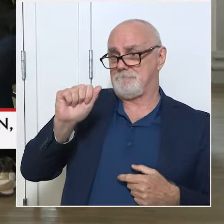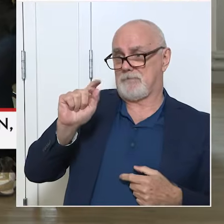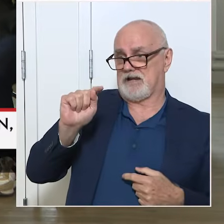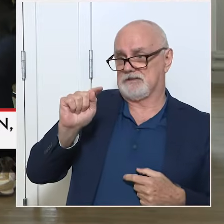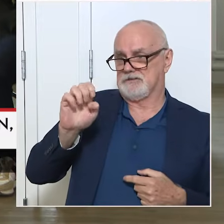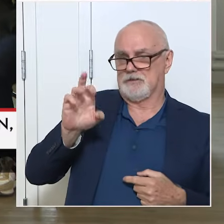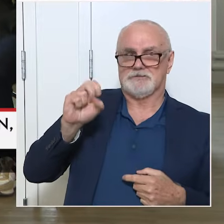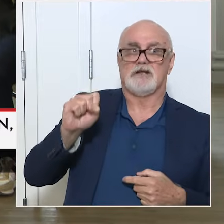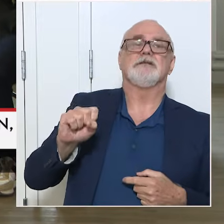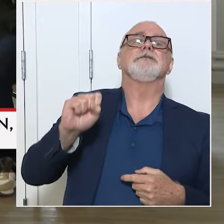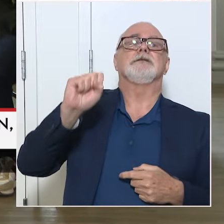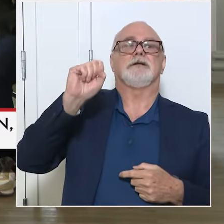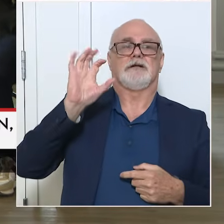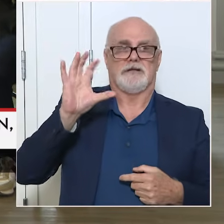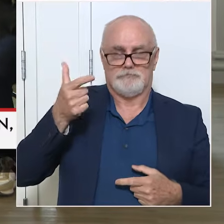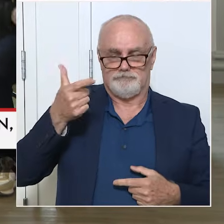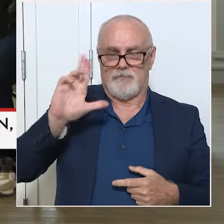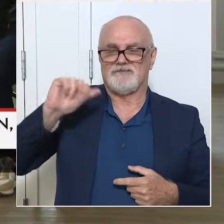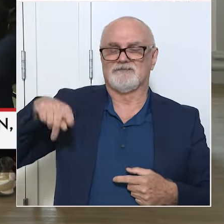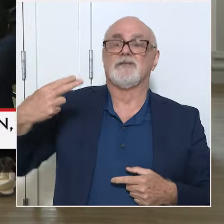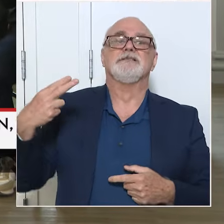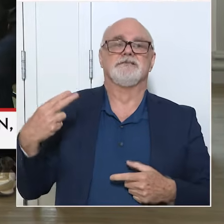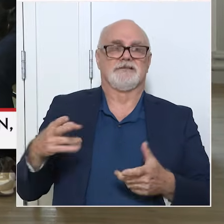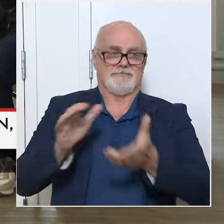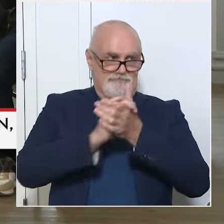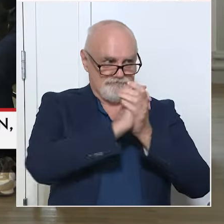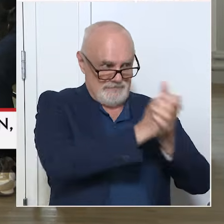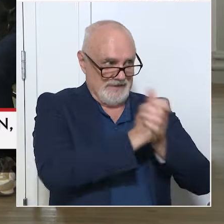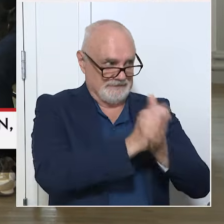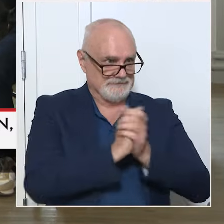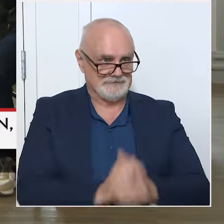invite Councilmember McDuffie to the podium.